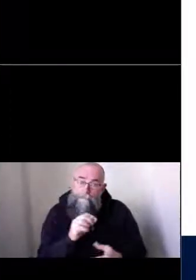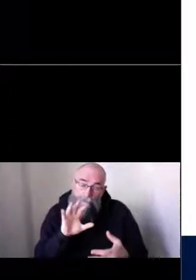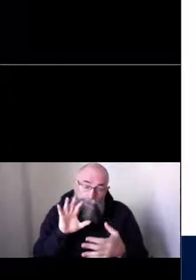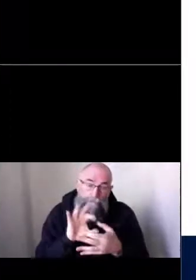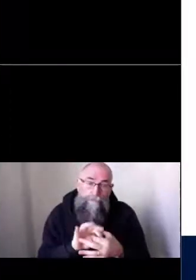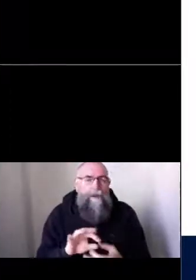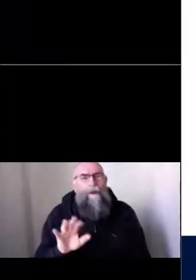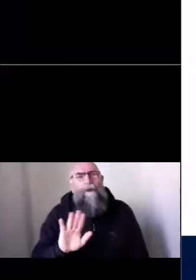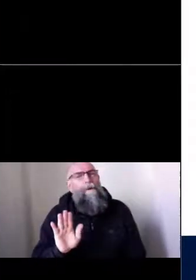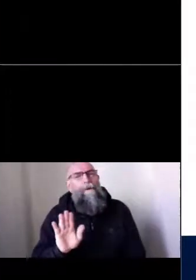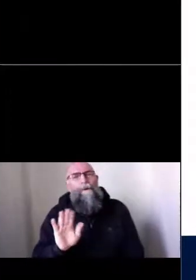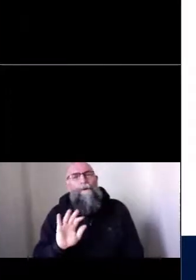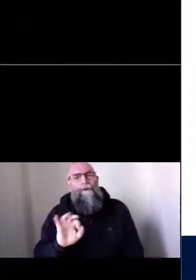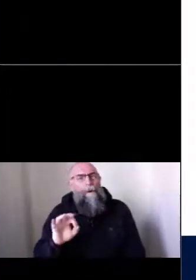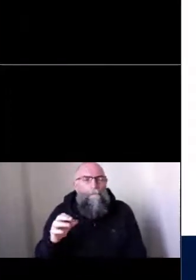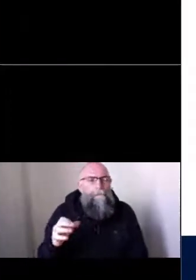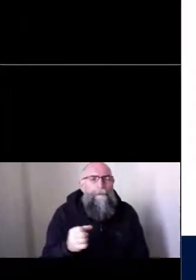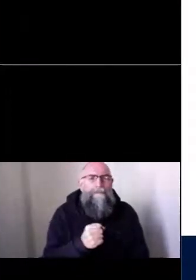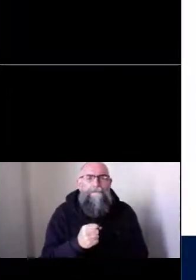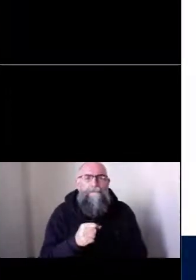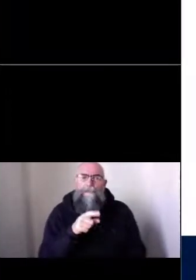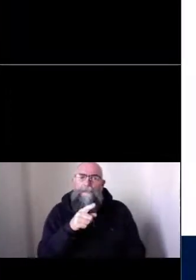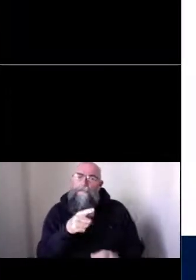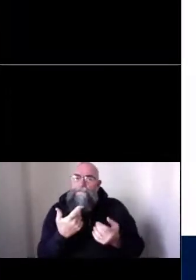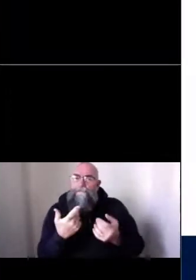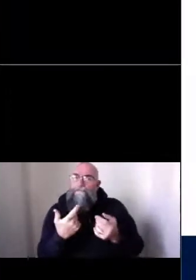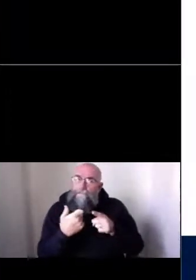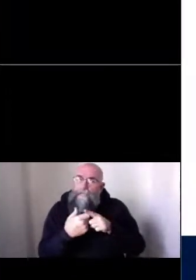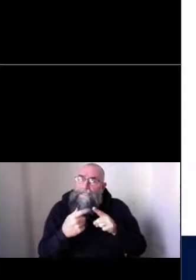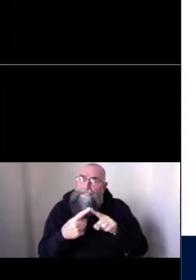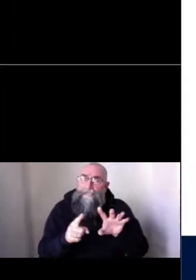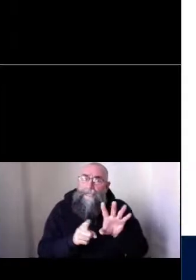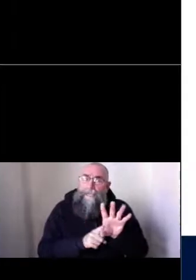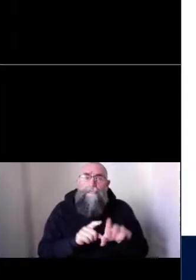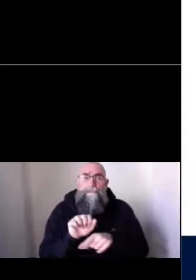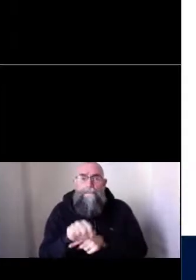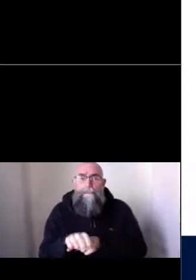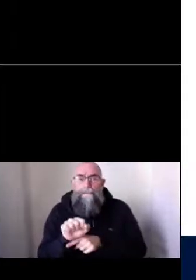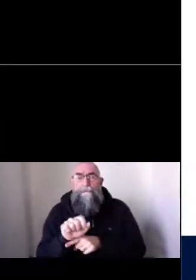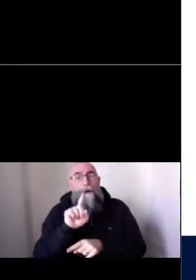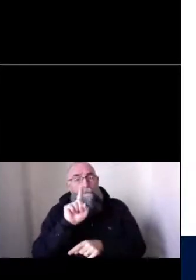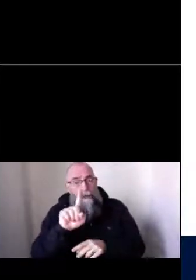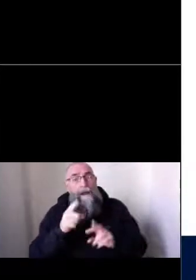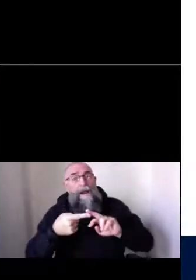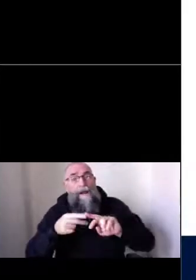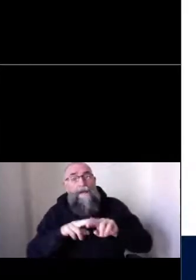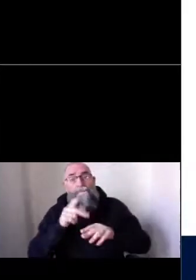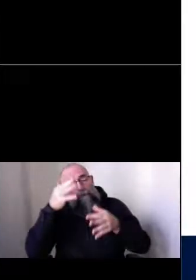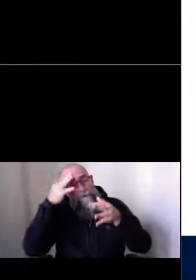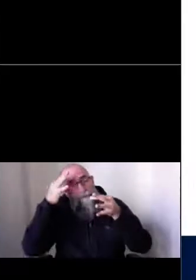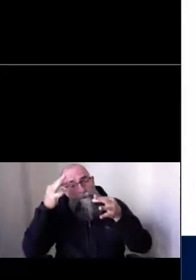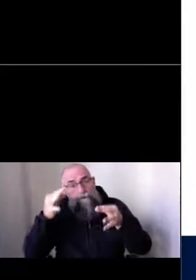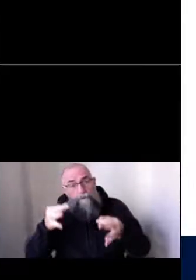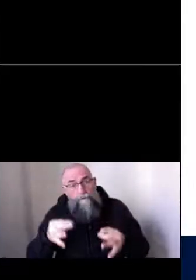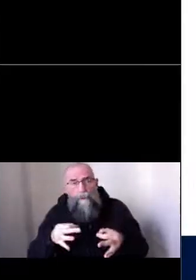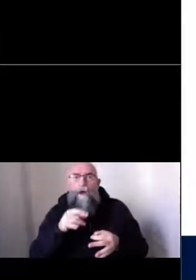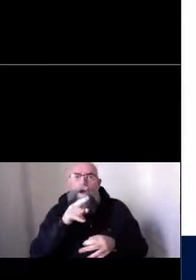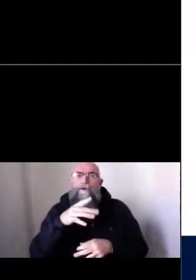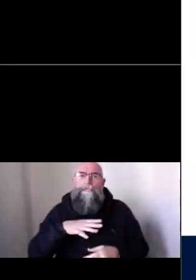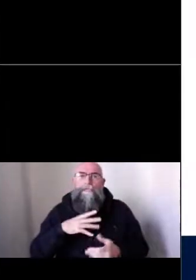these key priority areas in your project or program, but if you are, this needs to be reflected in